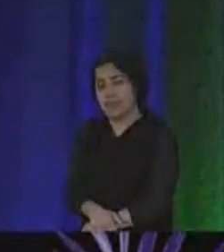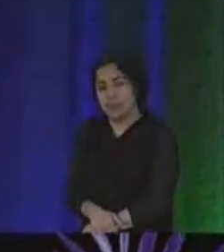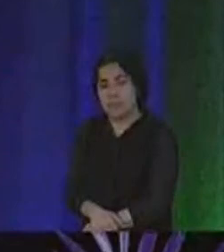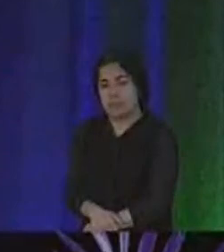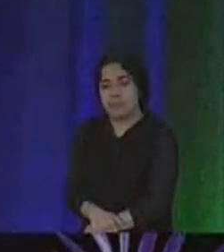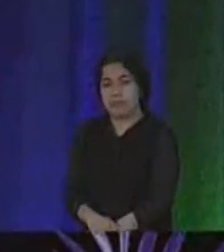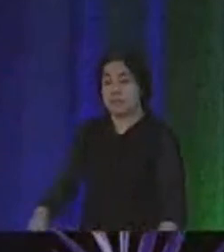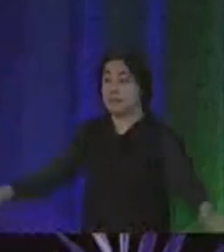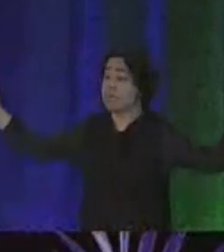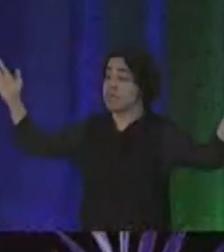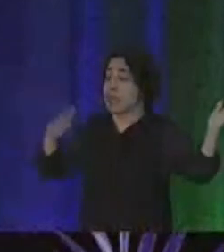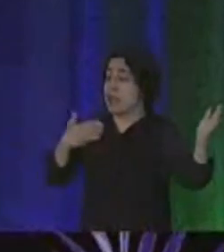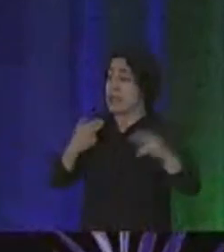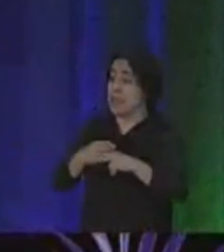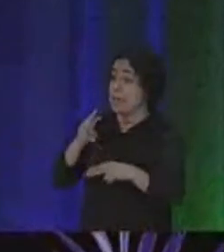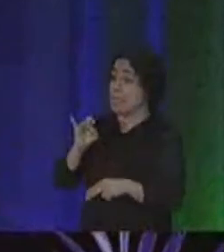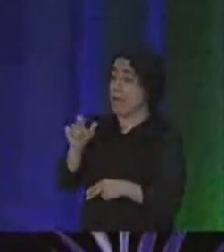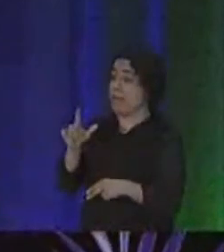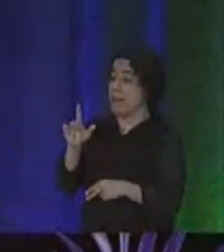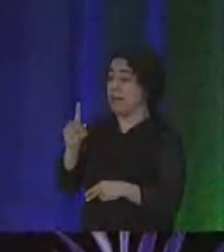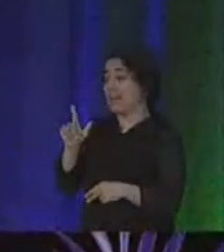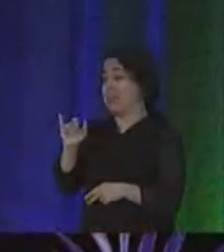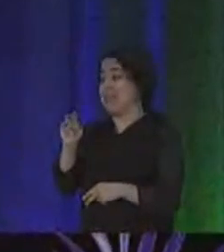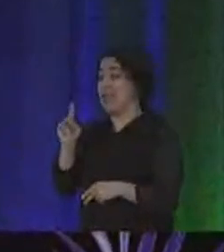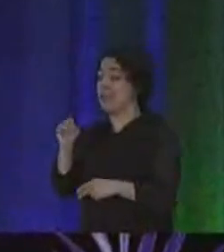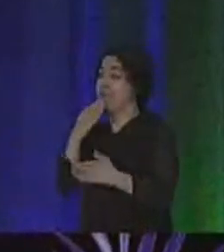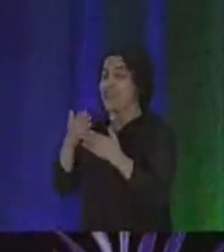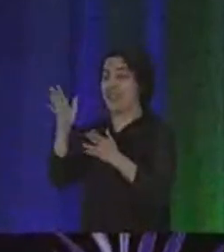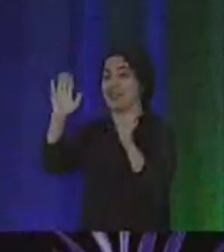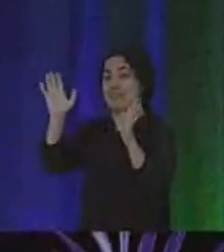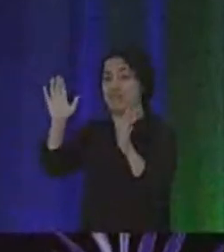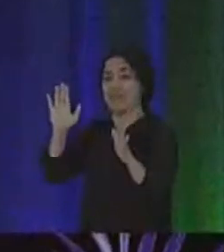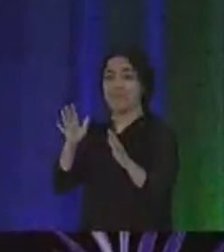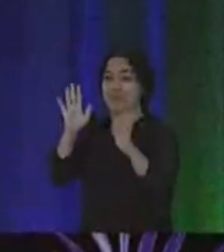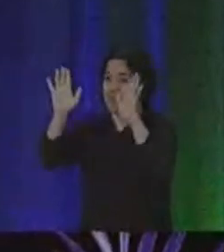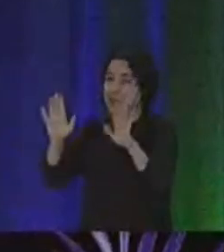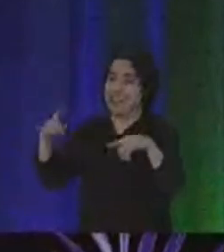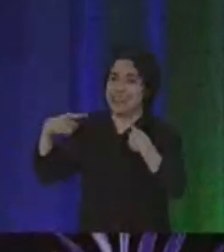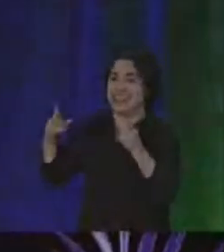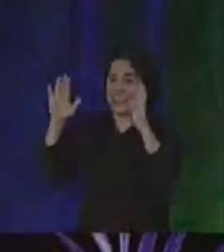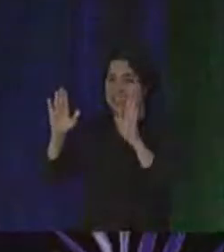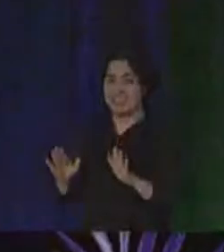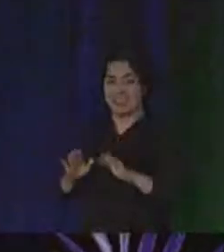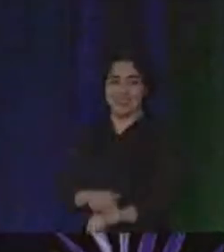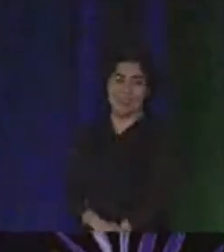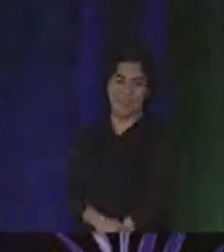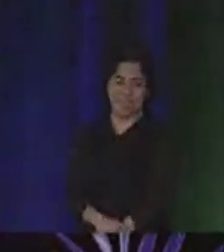said, my name is Michael Liendo. Thank you, React Miami. It's been great.